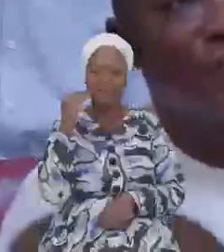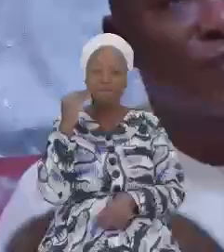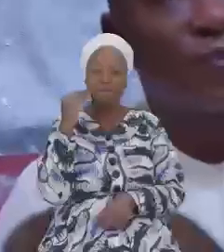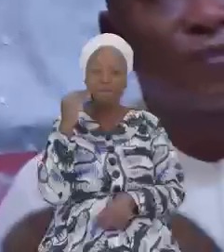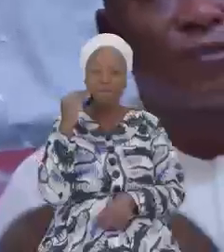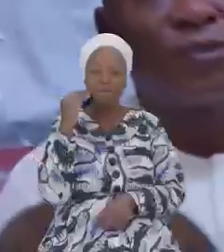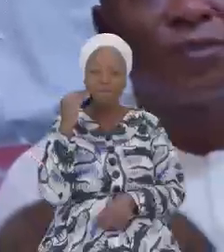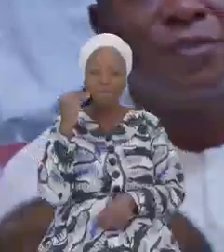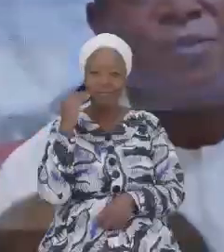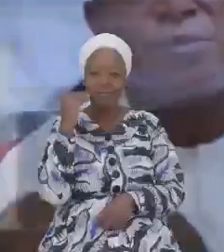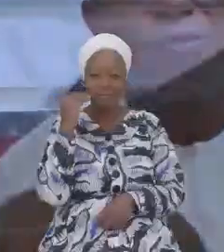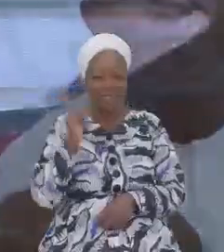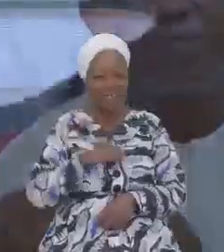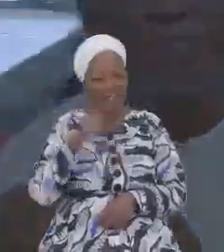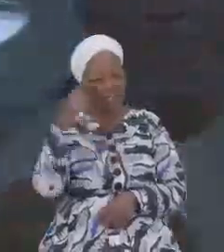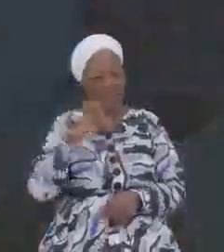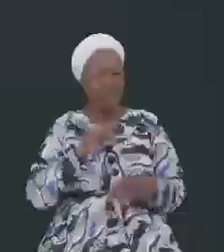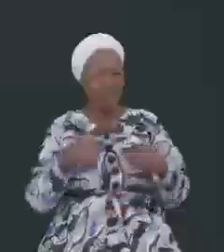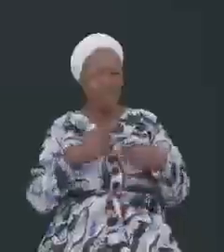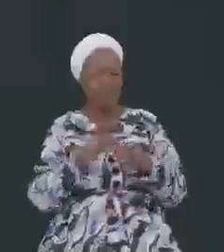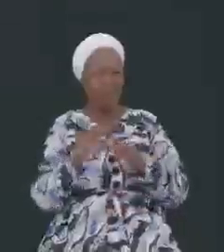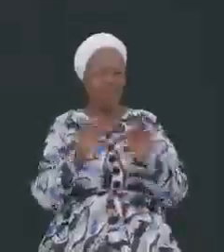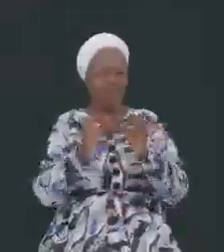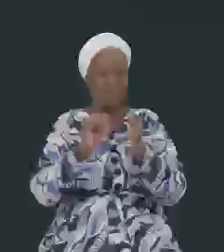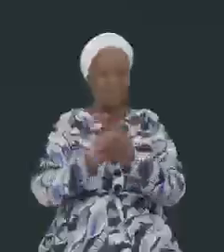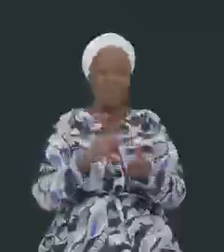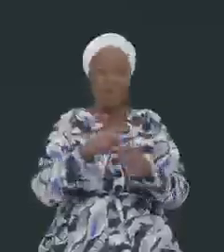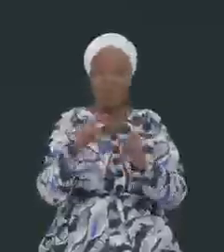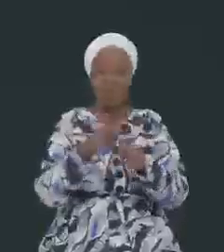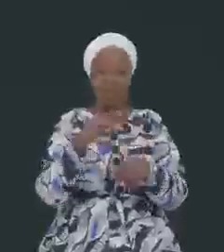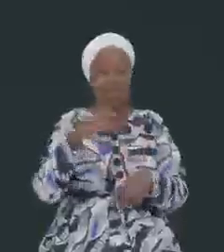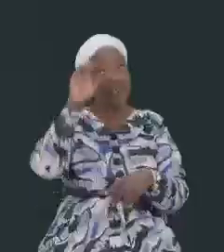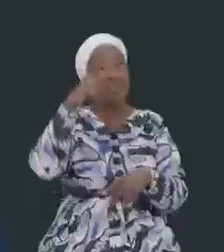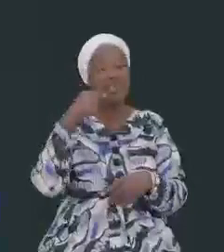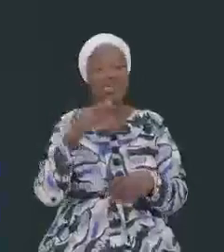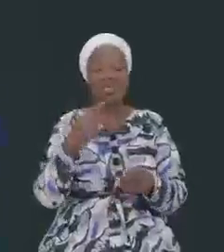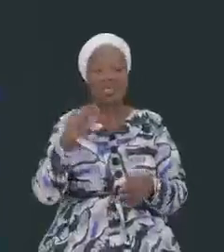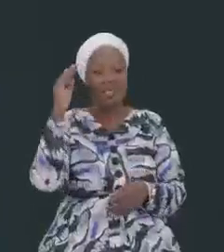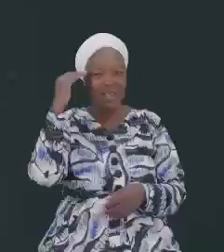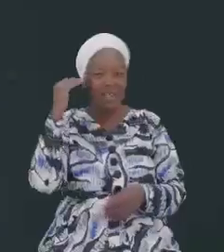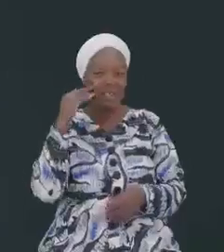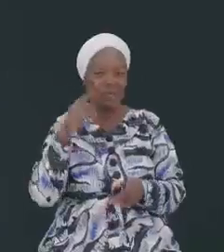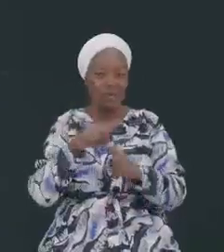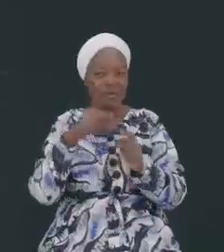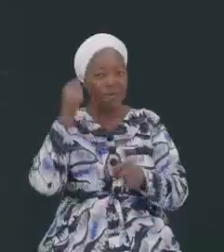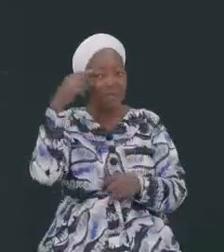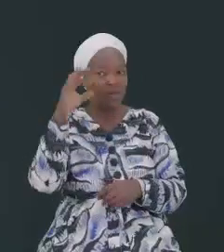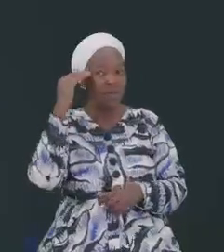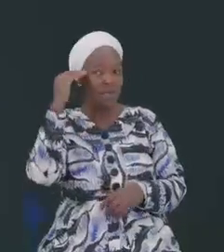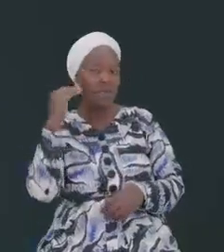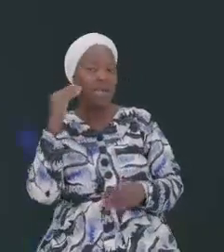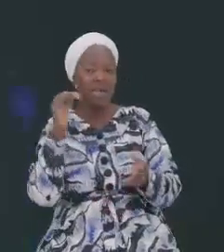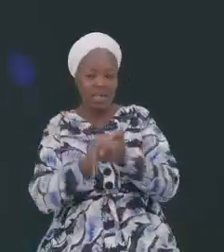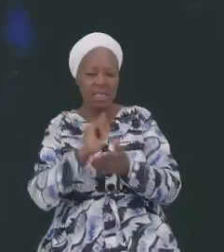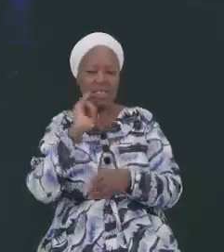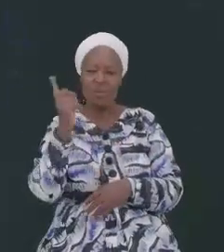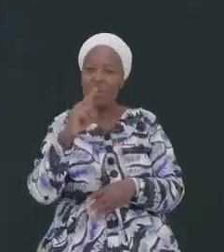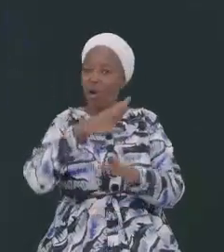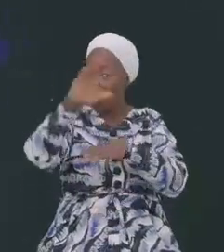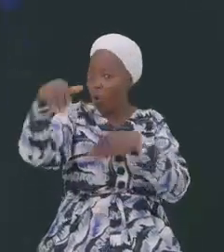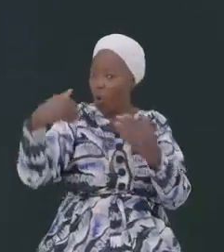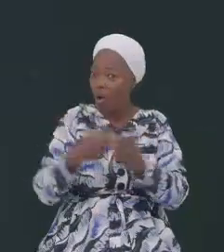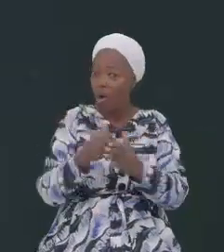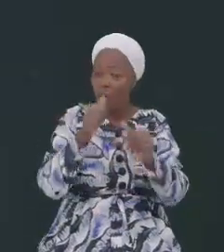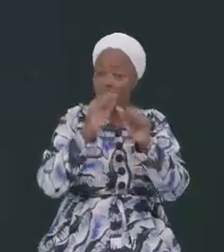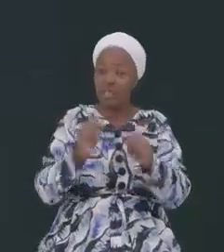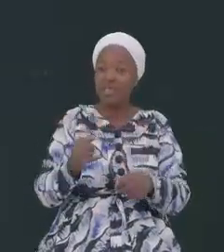I think I need to explain that. When it says the head, you know, when you think of the head, that's where all